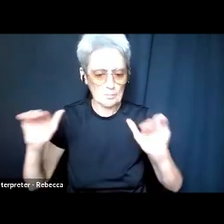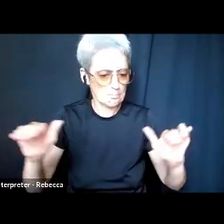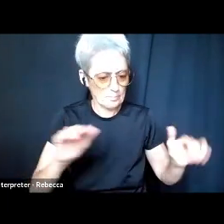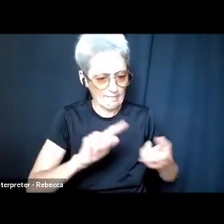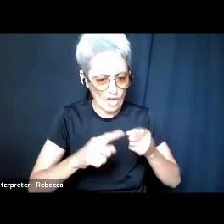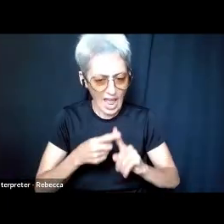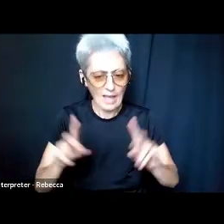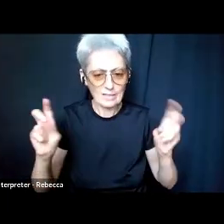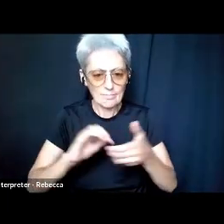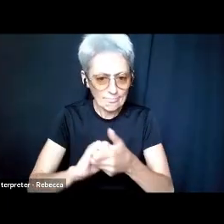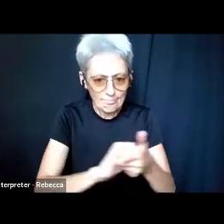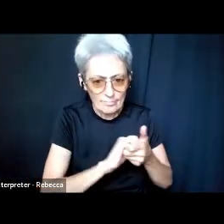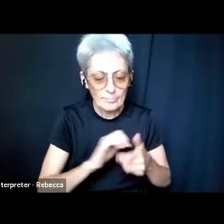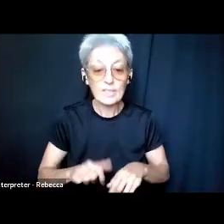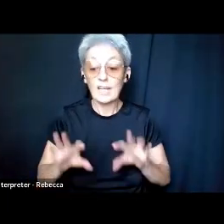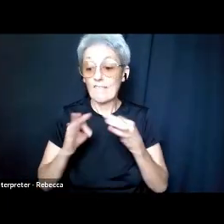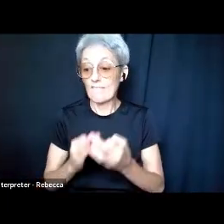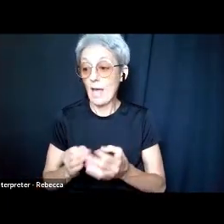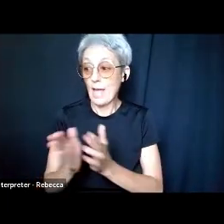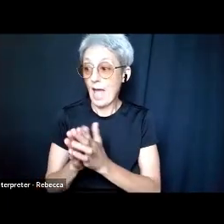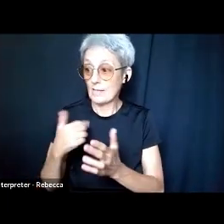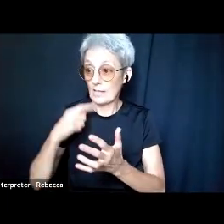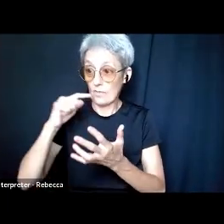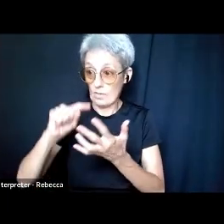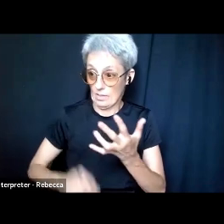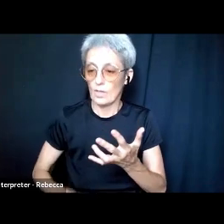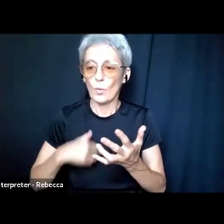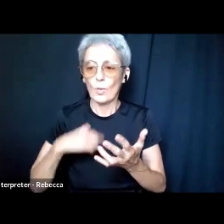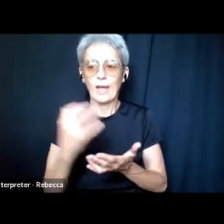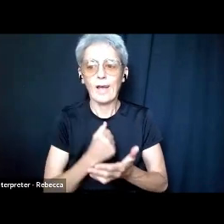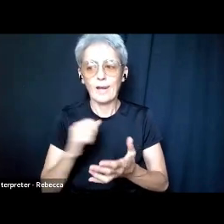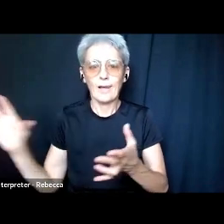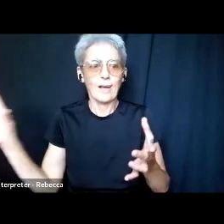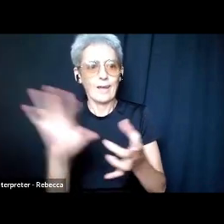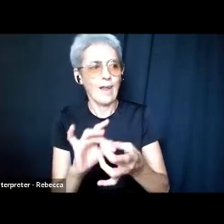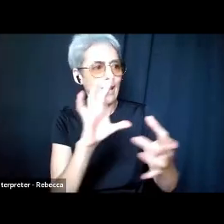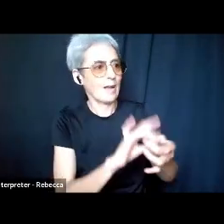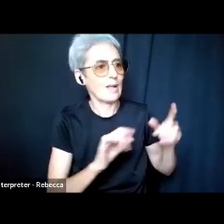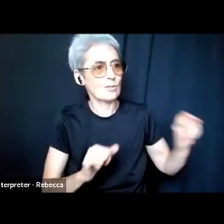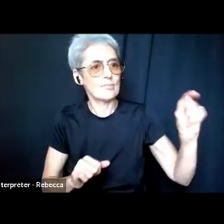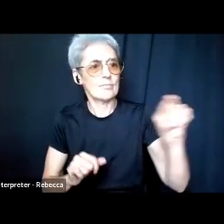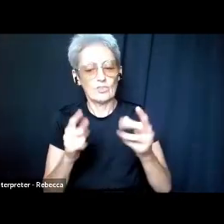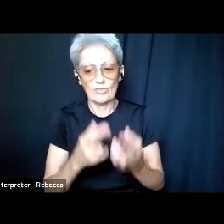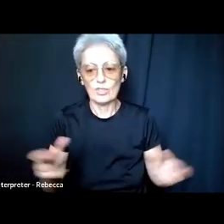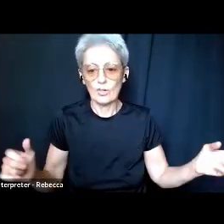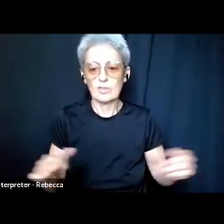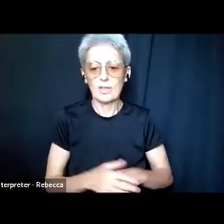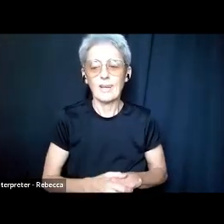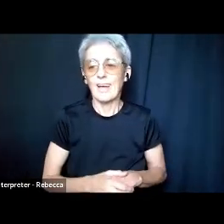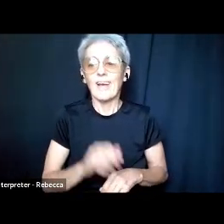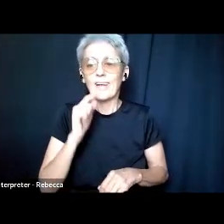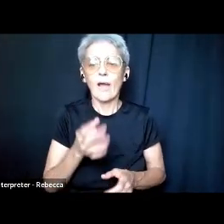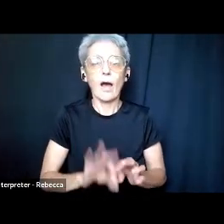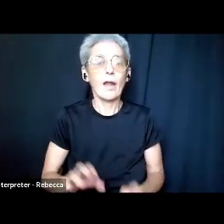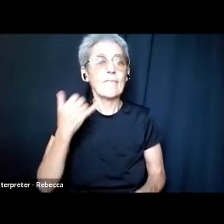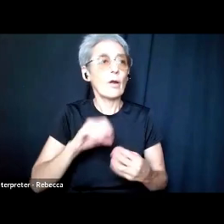whatever they're asking for, that we have opportunities to connect them. And we don't want to just say, here's a phone number, give them a call.